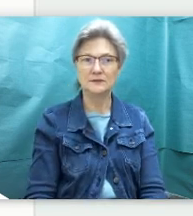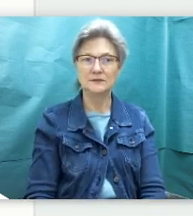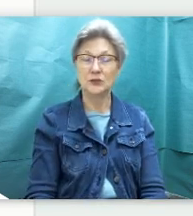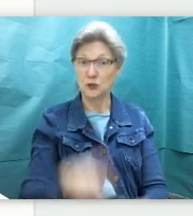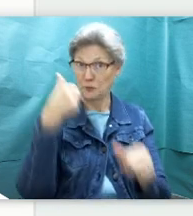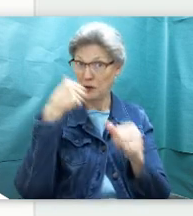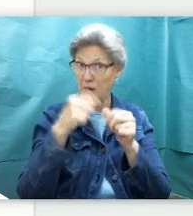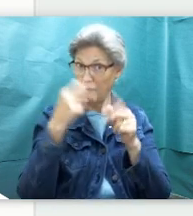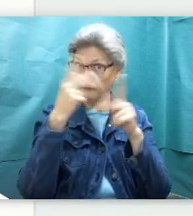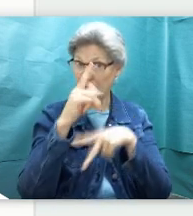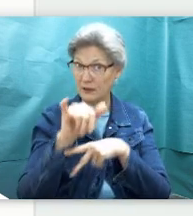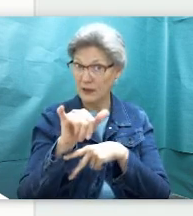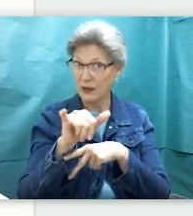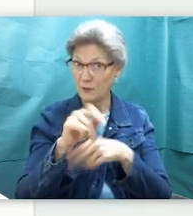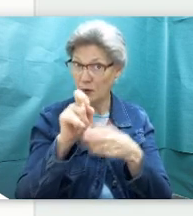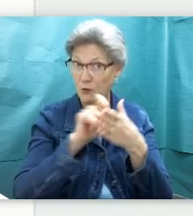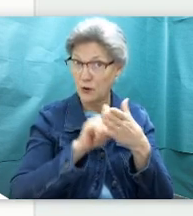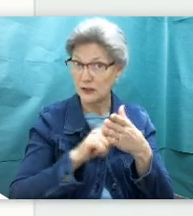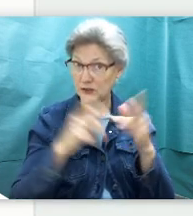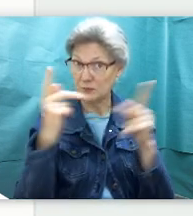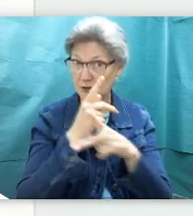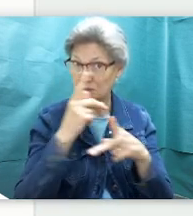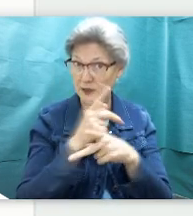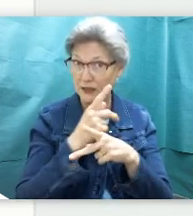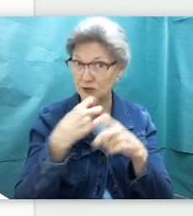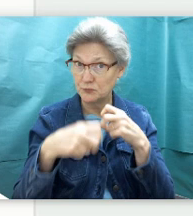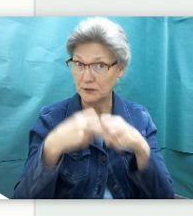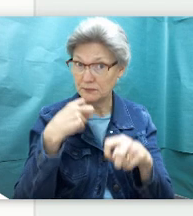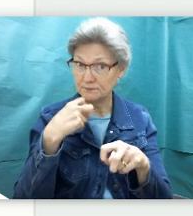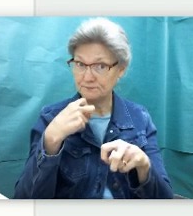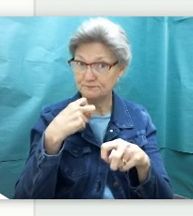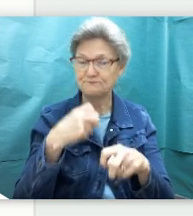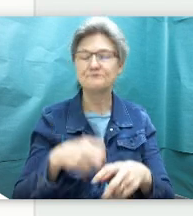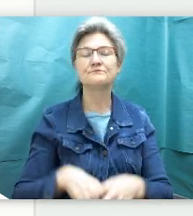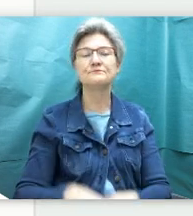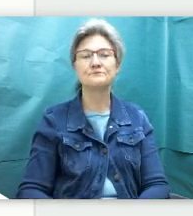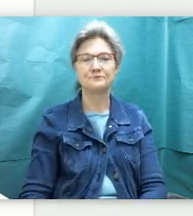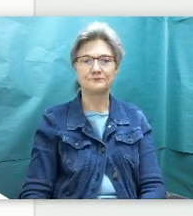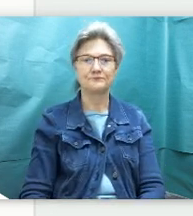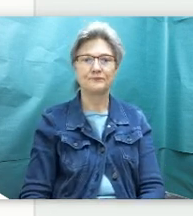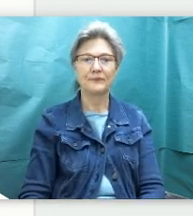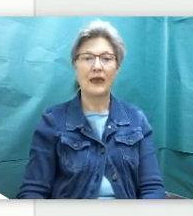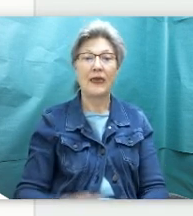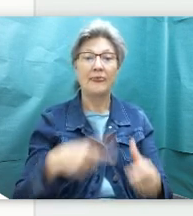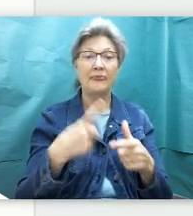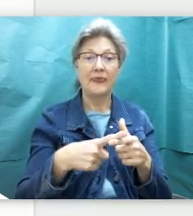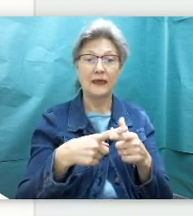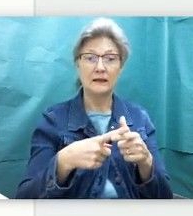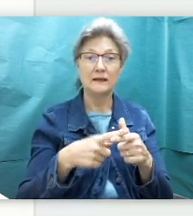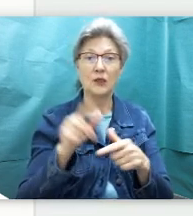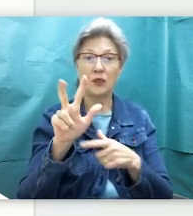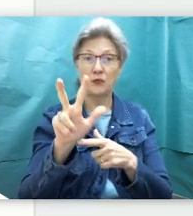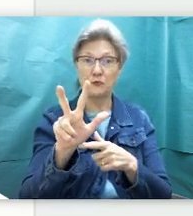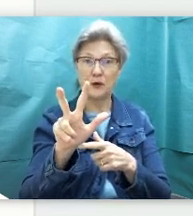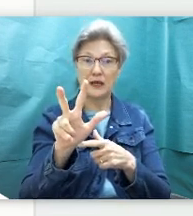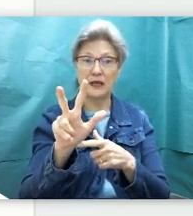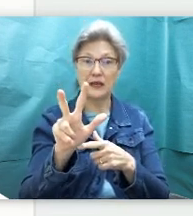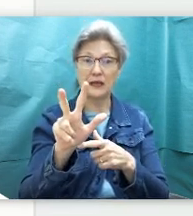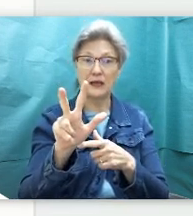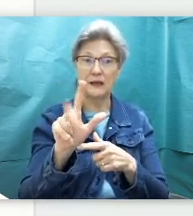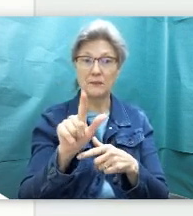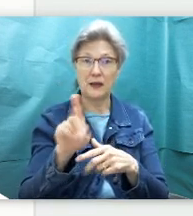how we figured that out? We wrote it out as a multiplication. Okay, so then we would write our